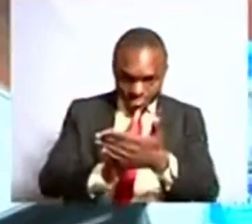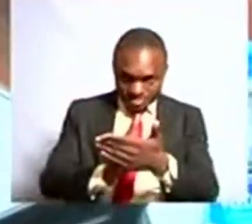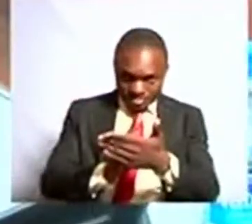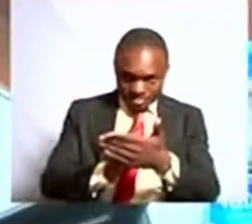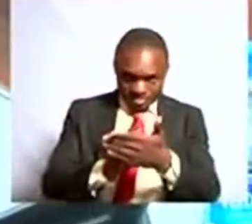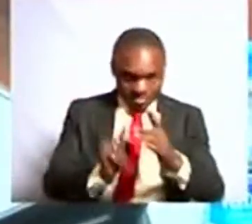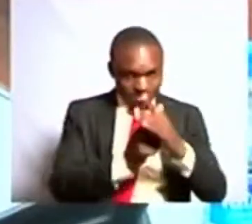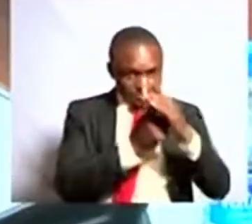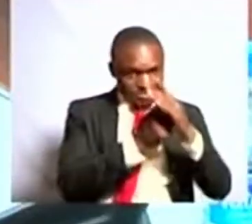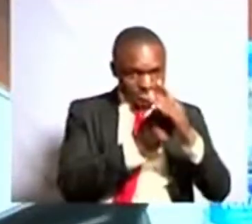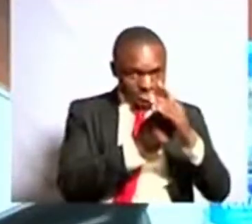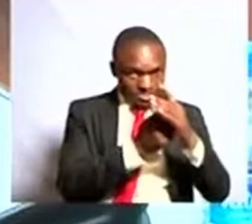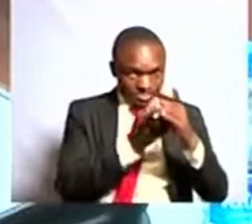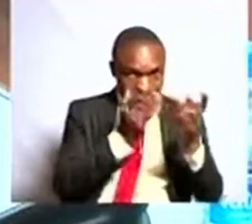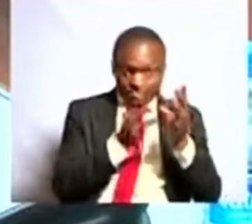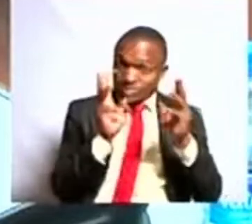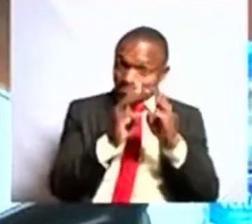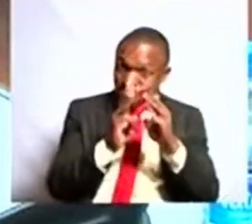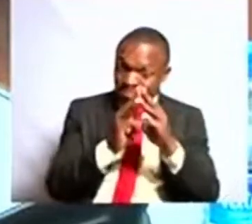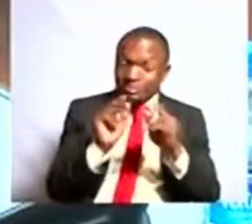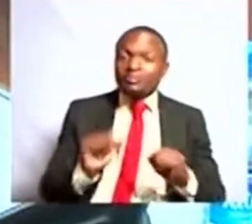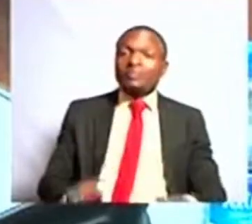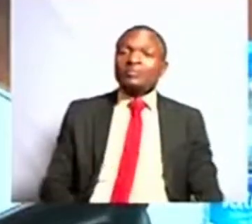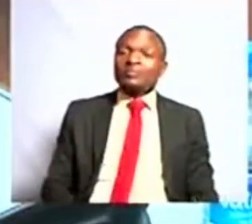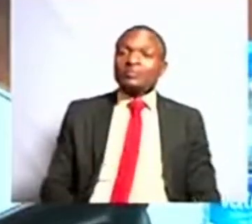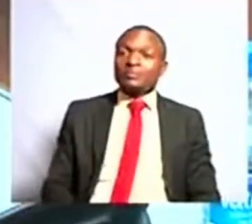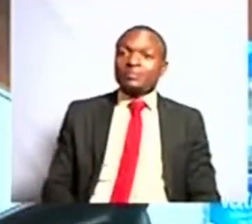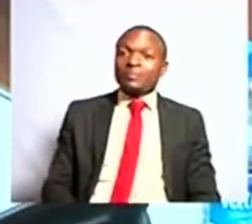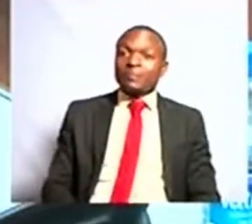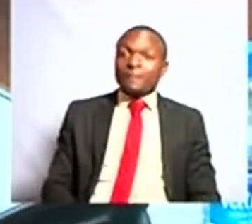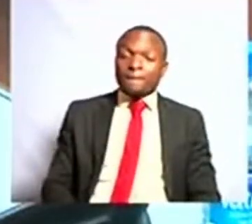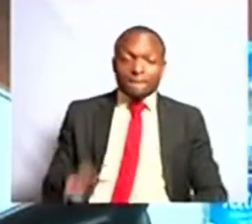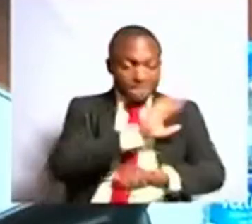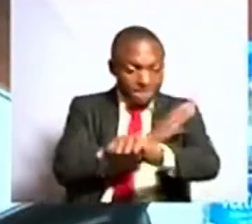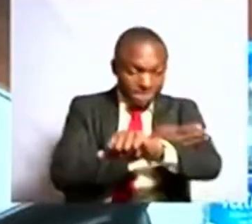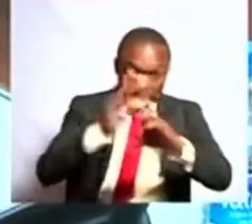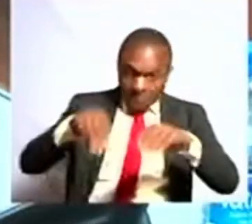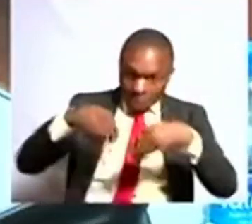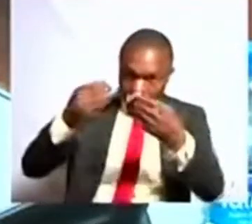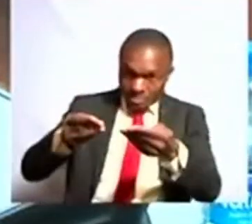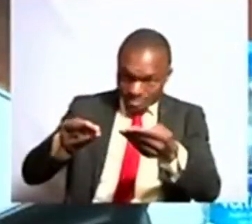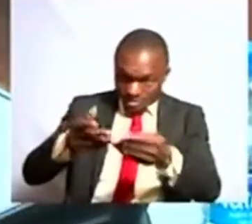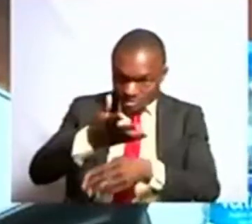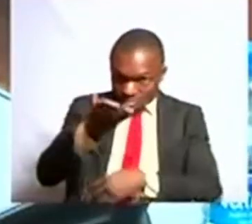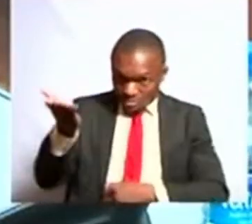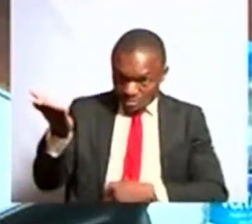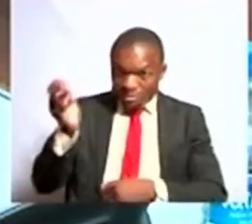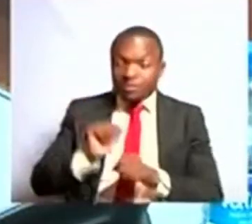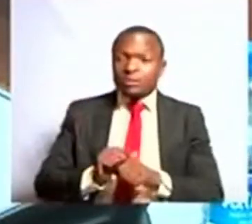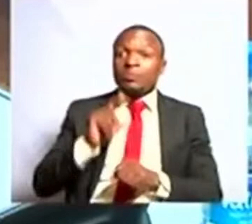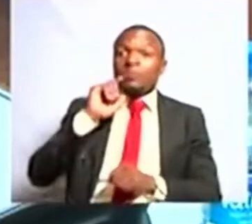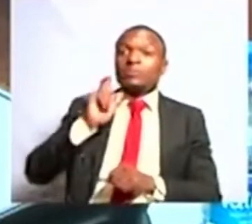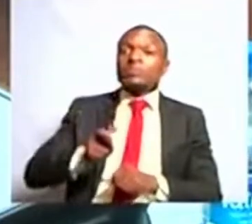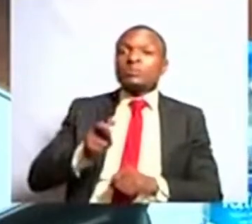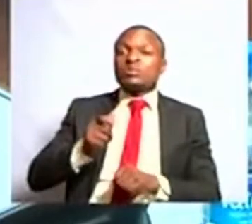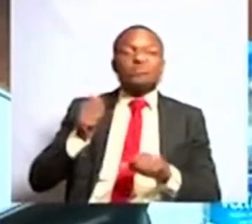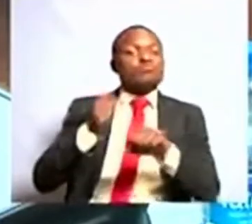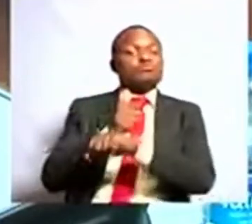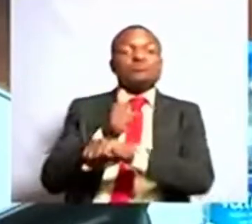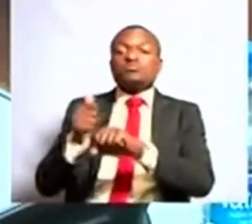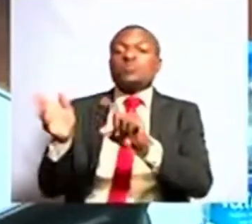at the beginning of this session that the immunity that we have conferred upon you should not be